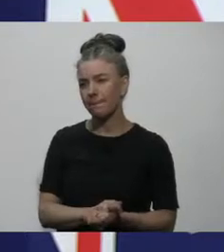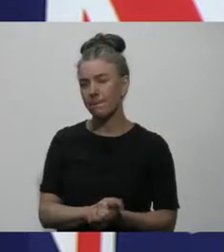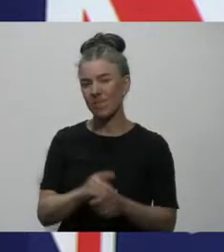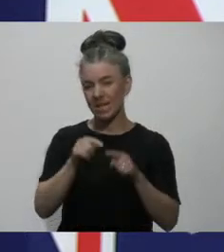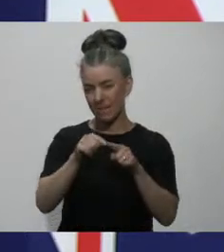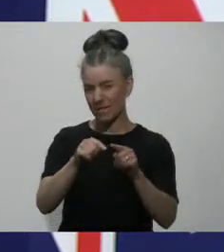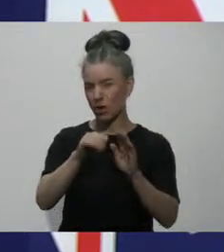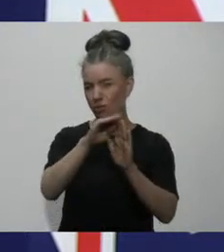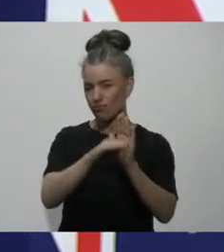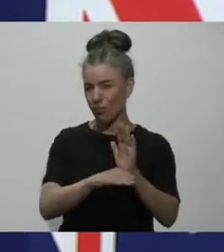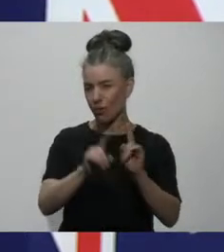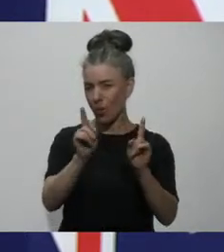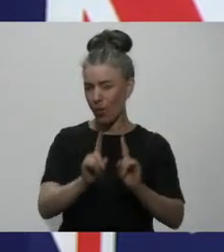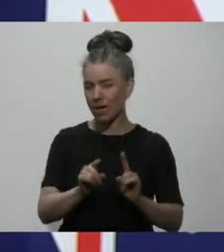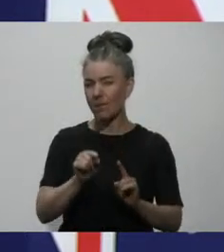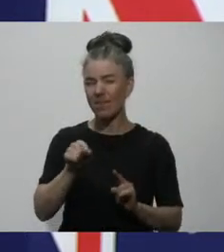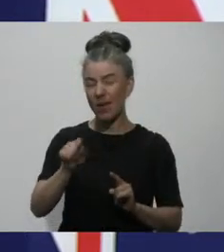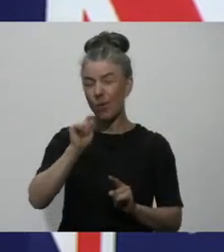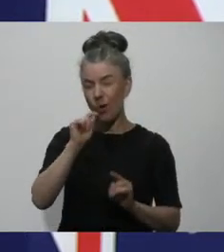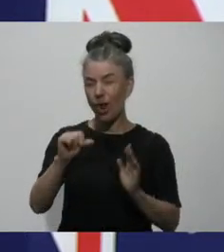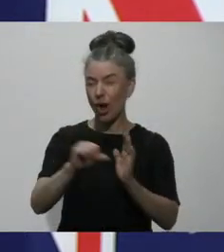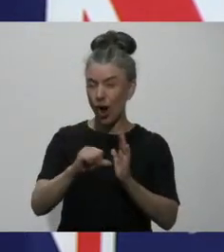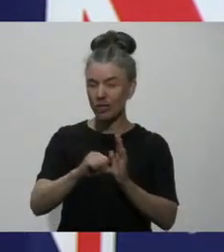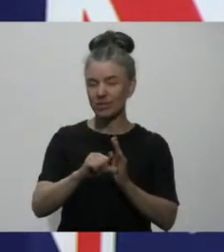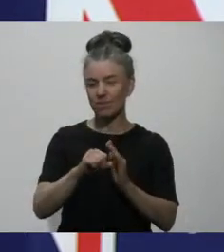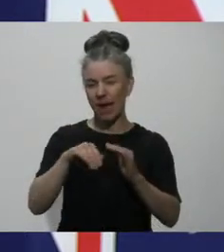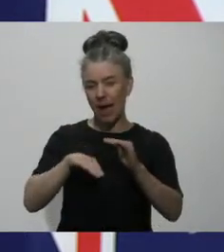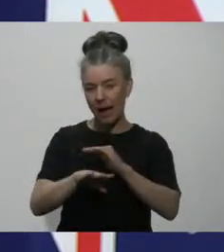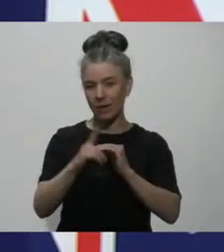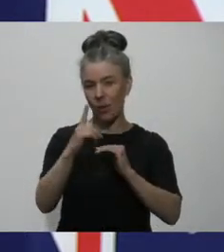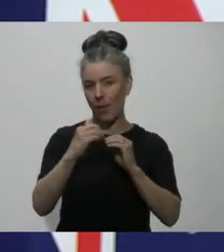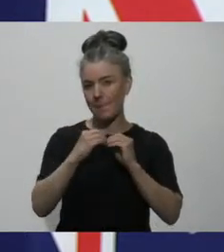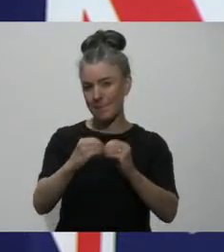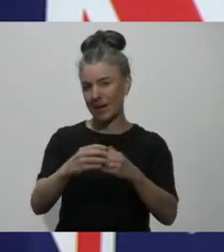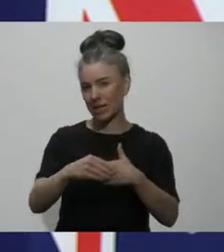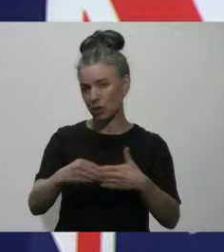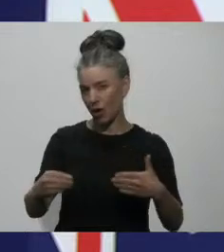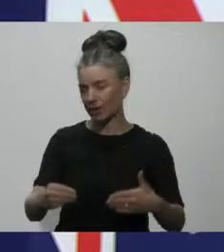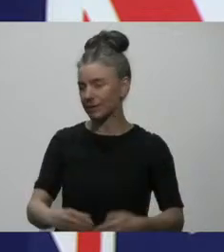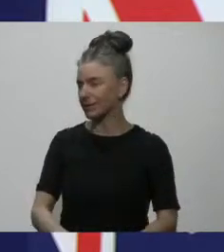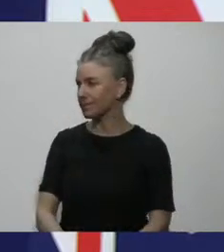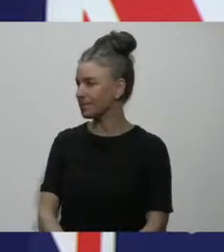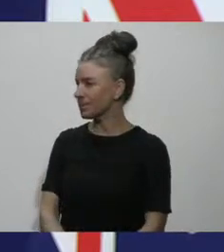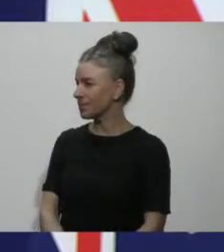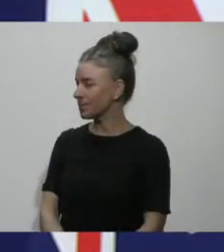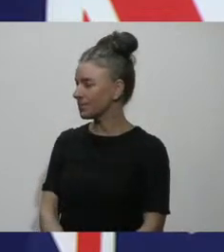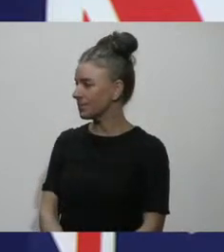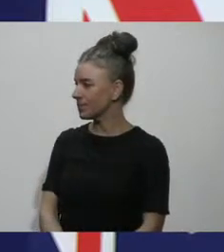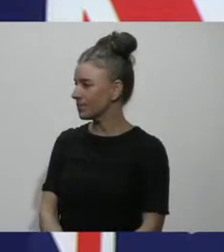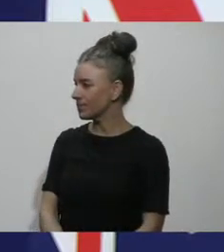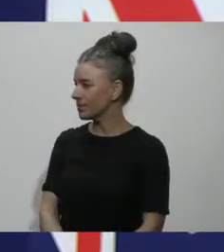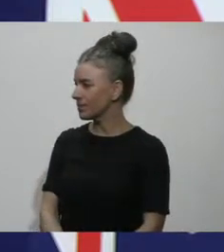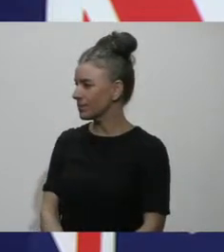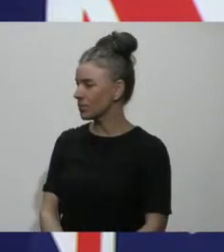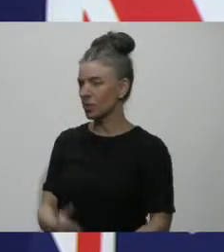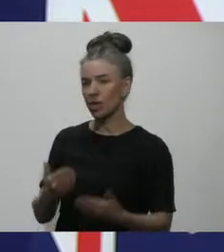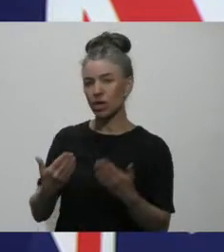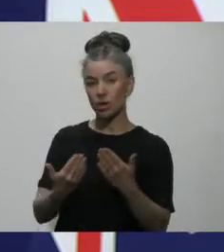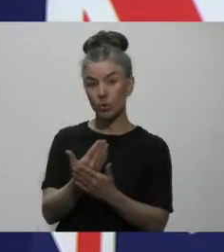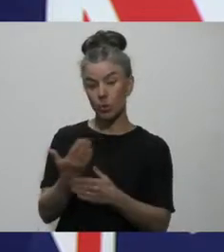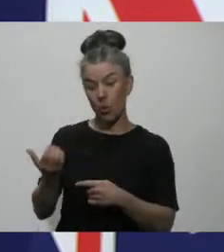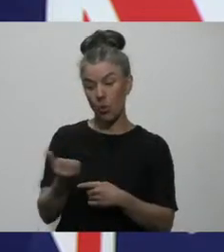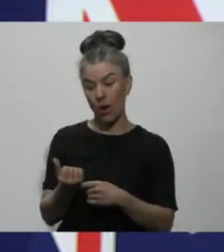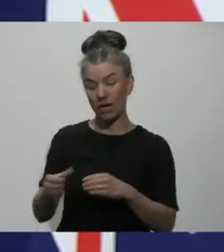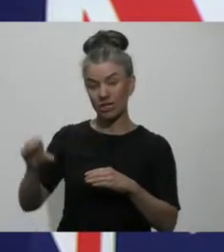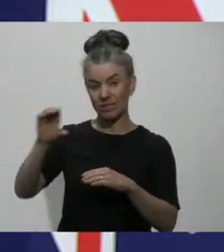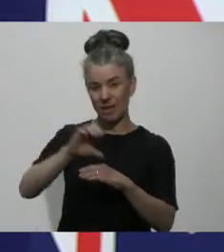extension would come in under $1 billion. When you're talking about this new wage subsidy and you say it will apply for the duration of level 3,